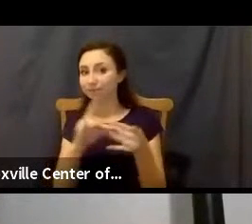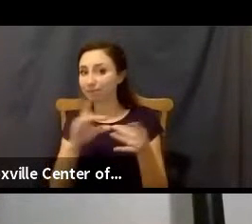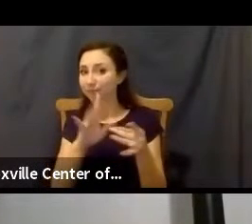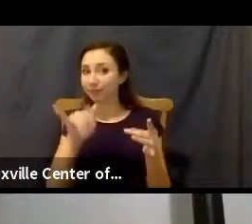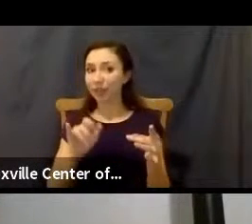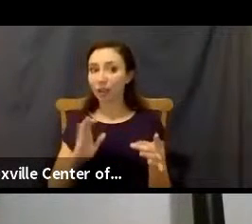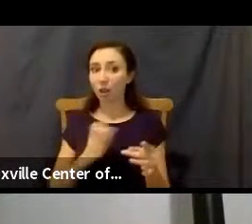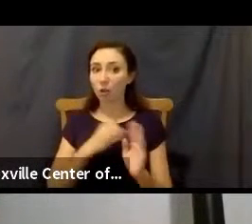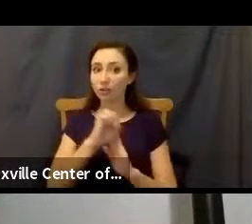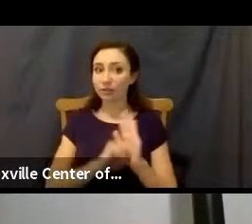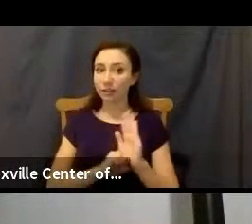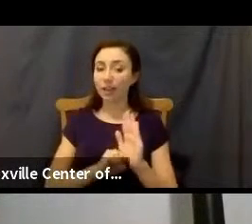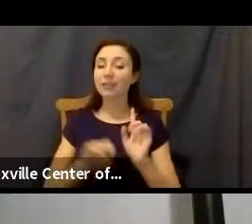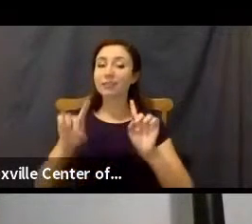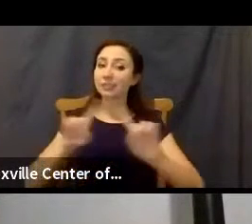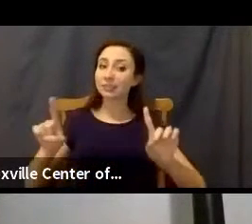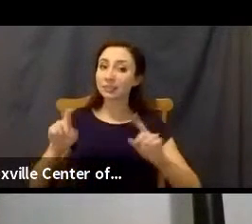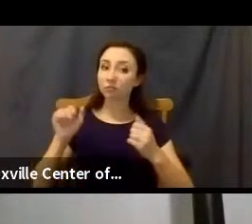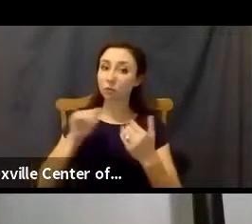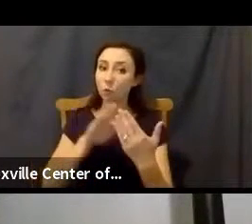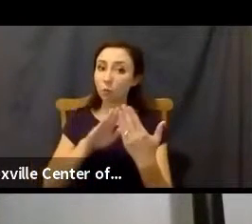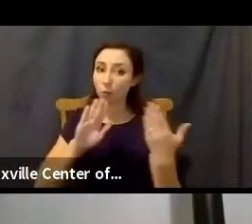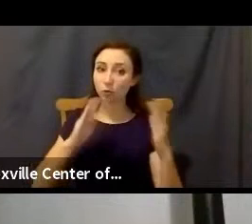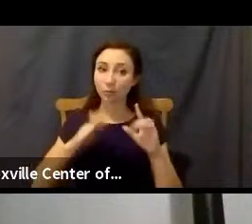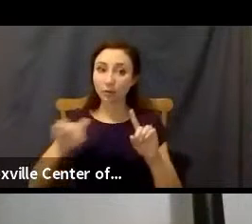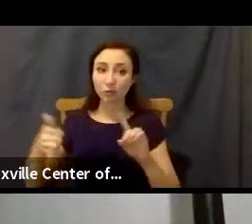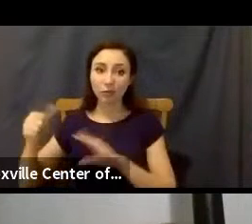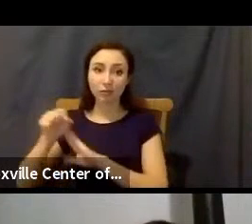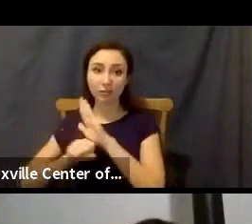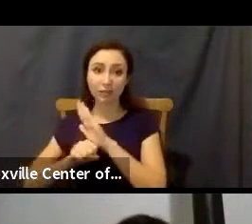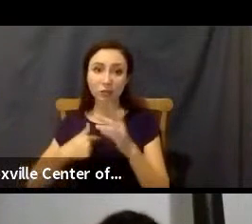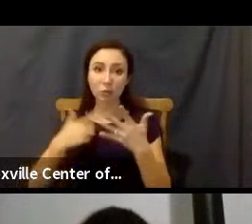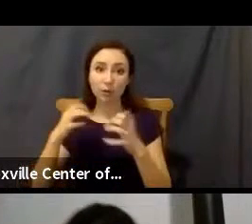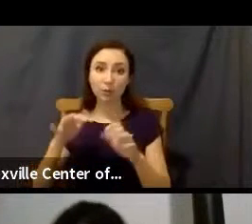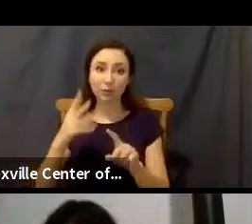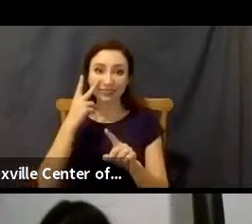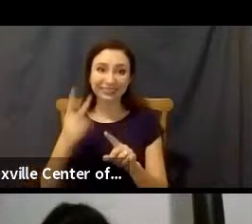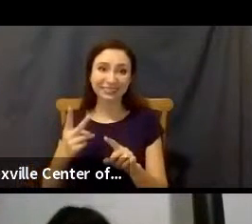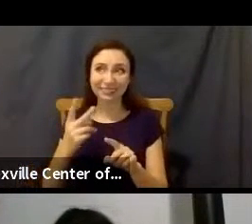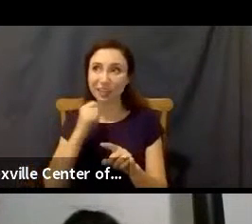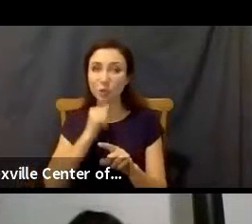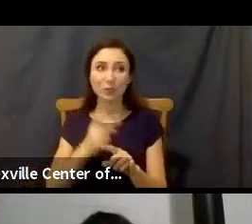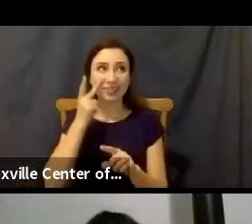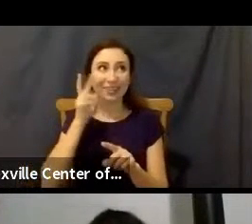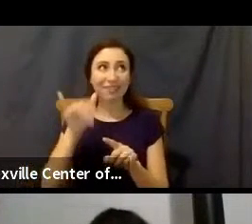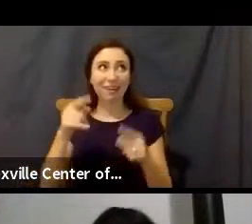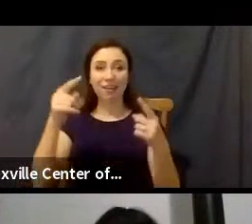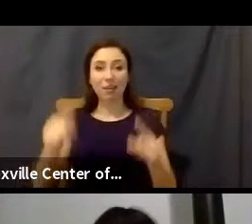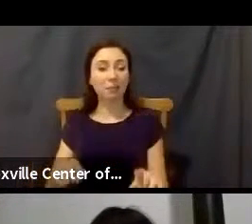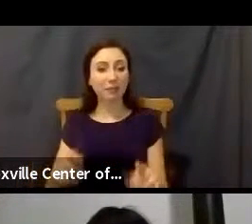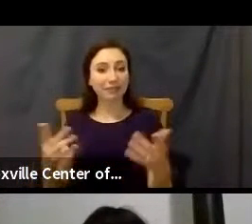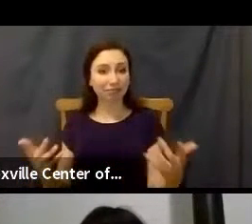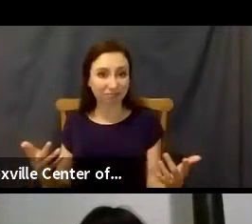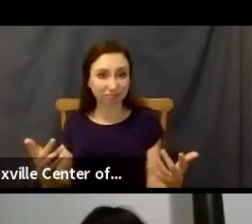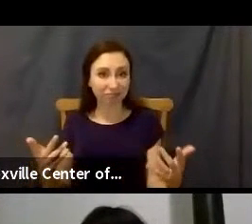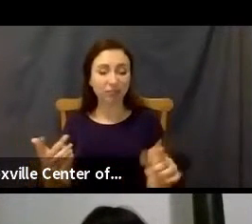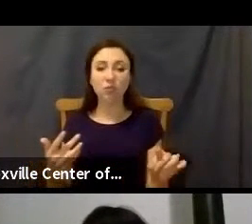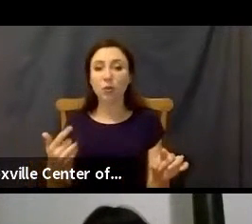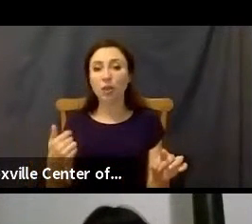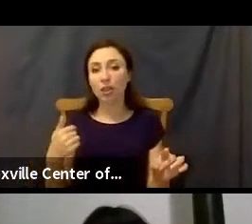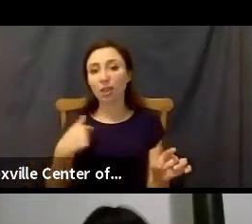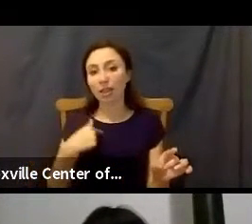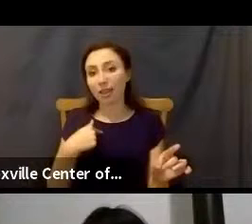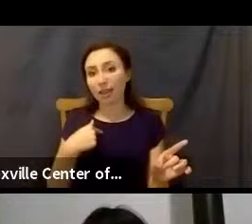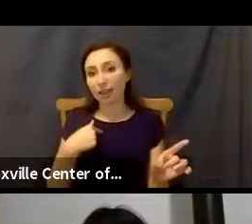approach than what some other states have. So I wouldn't necessarily see that coming. And so obviously we